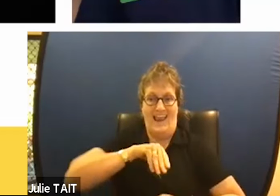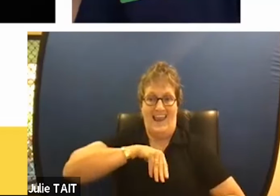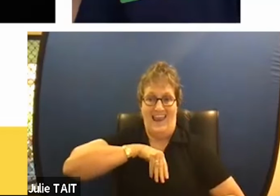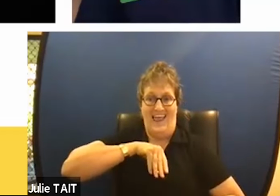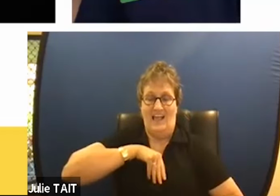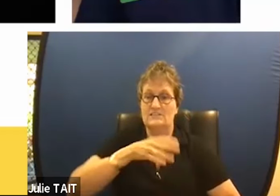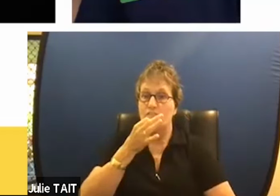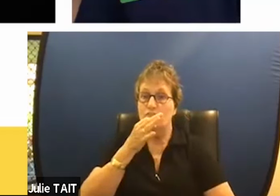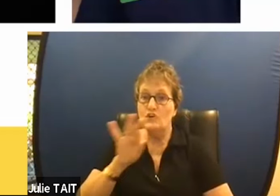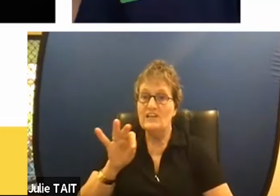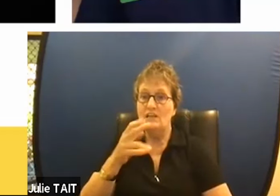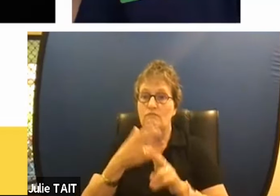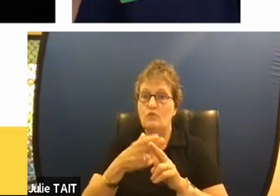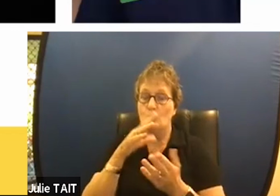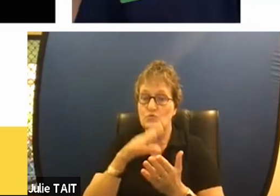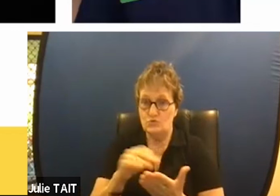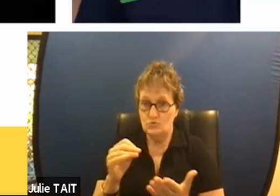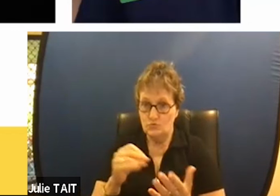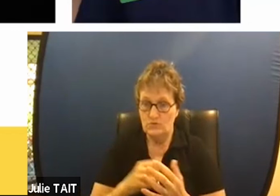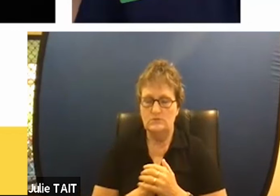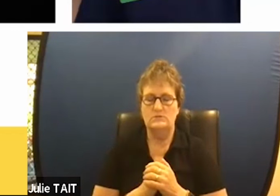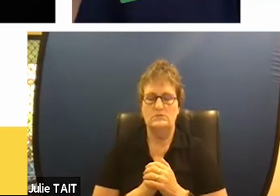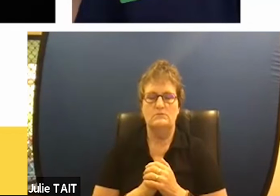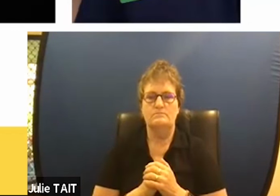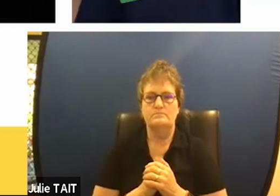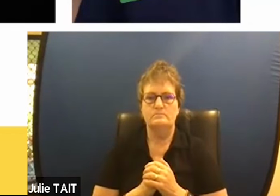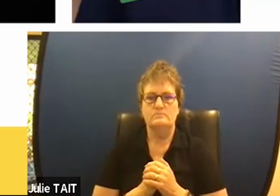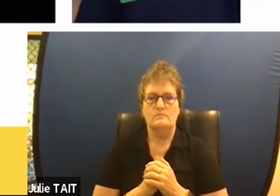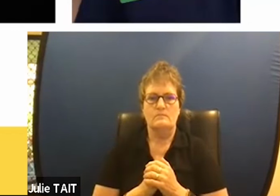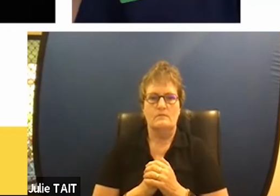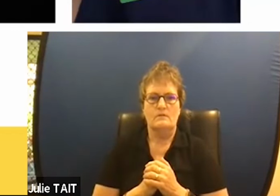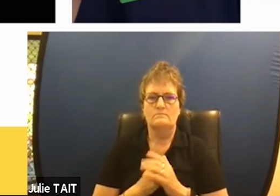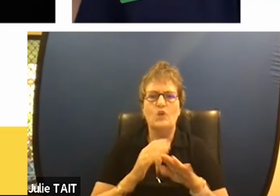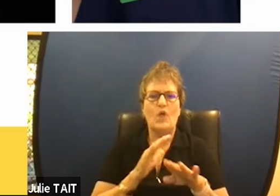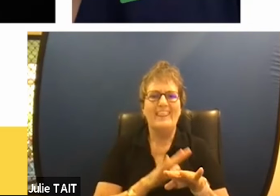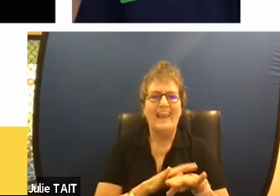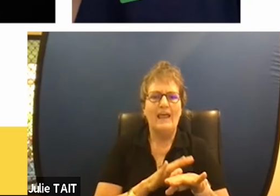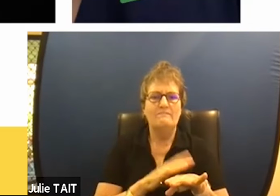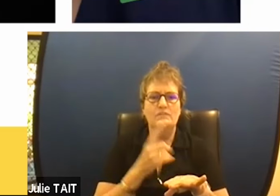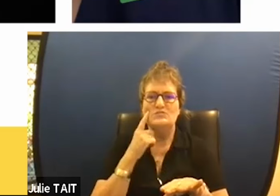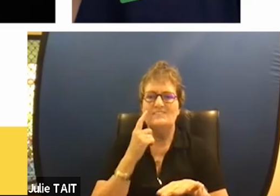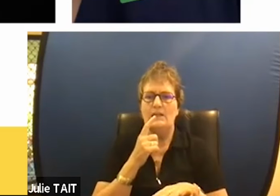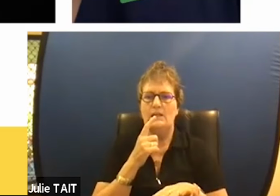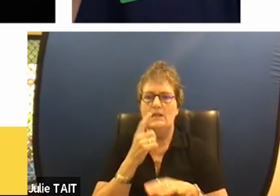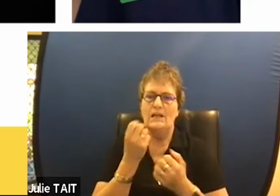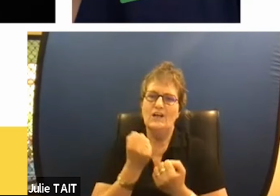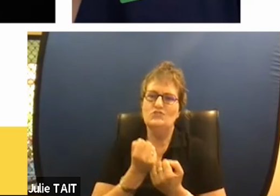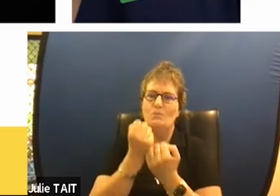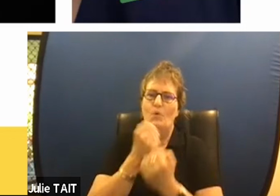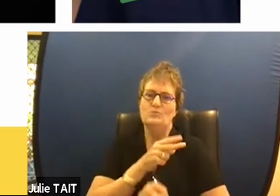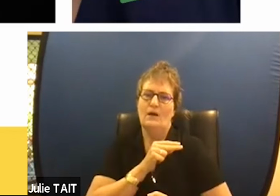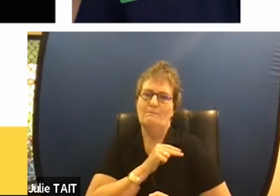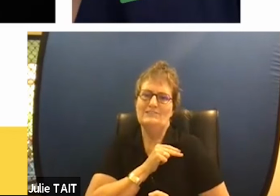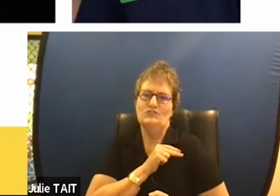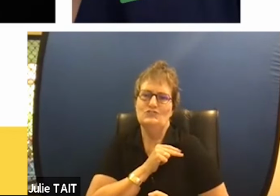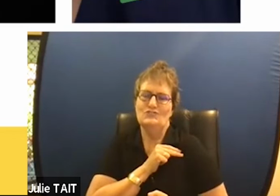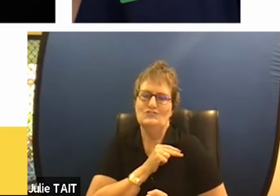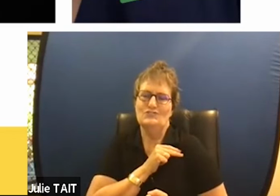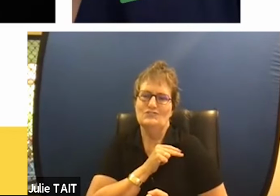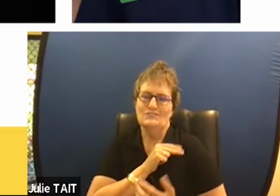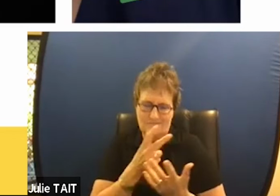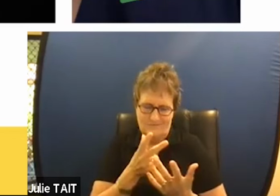our students on campus. And on the left, there's a little supporter badge. So all of our staff who take part in the training get a badge